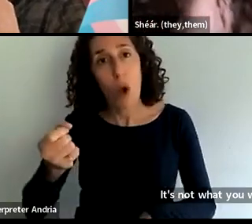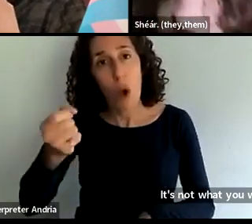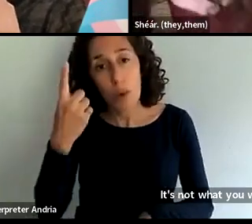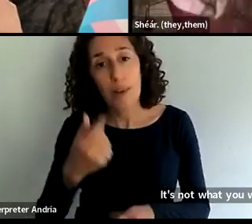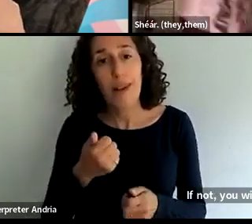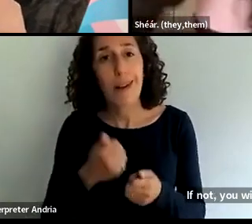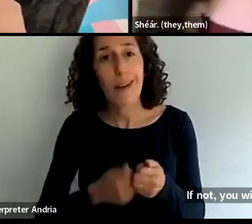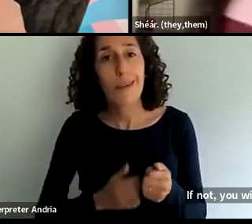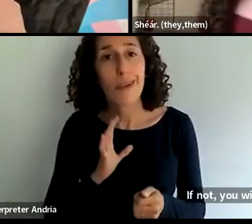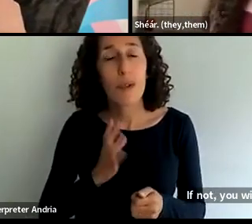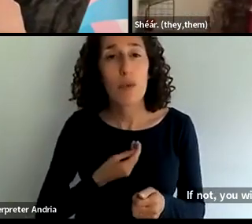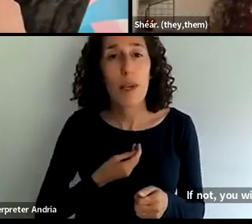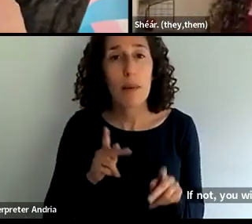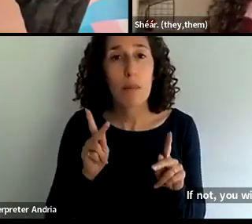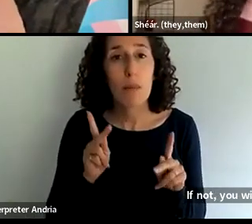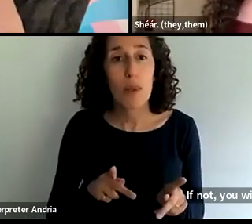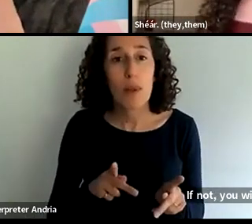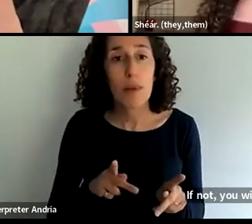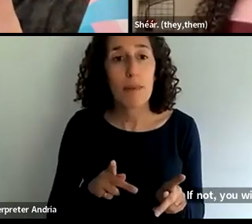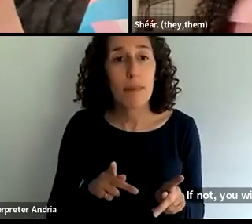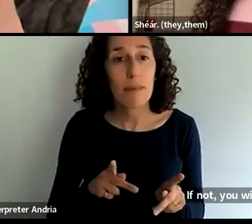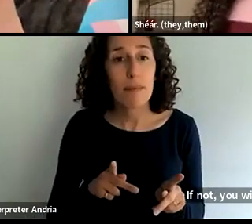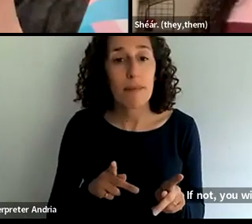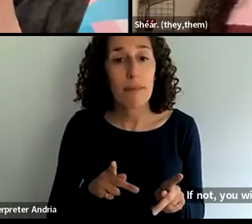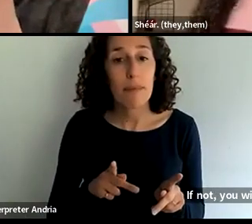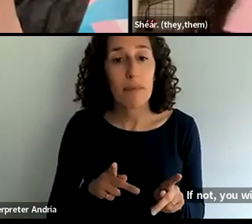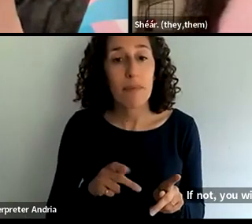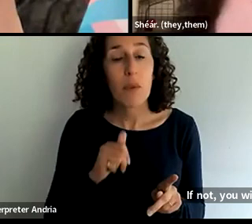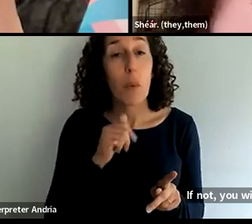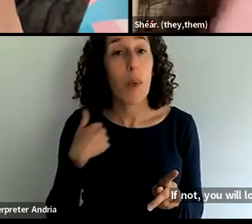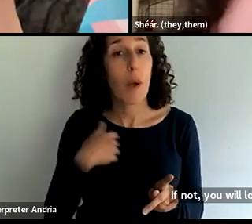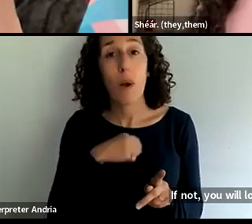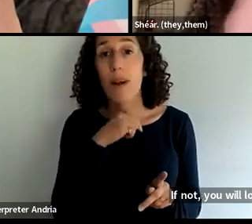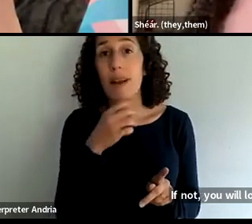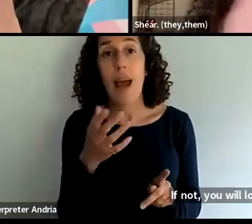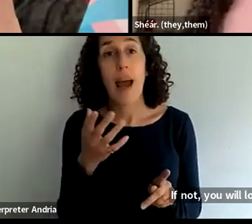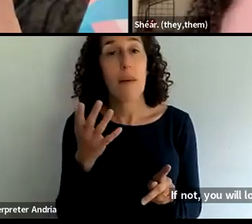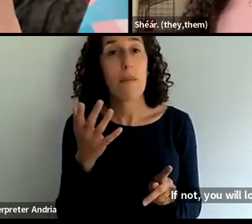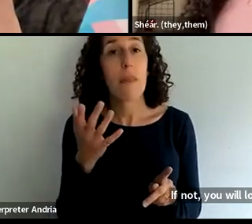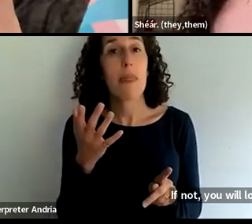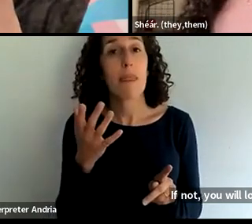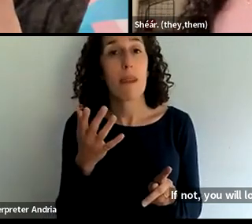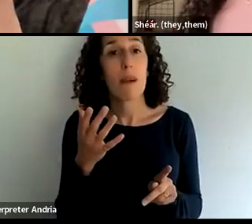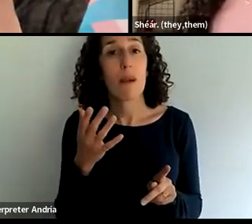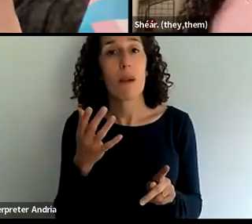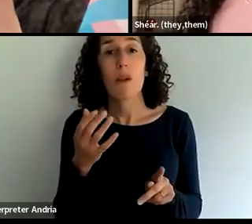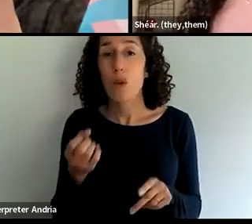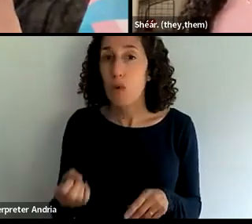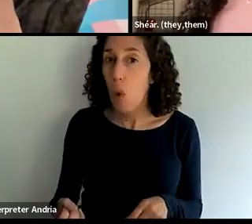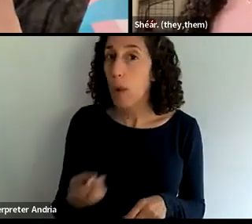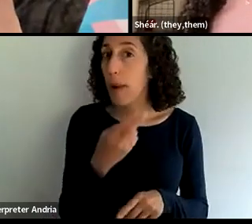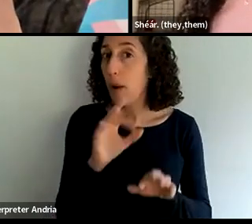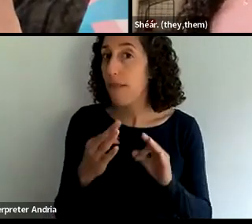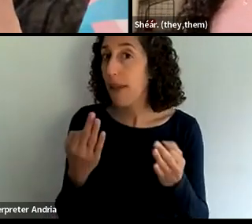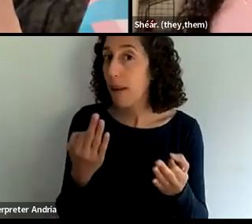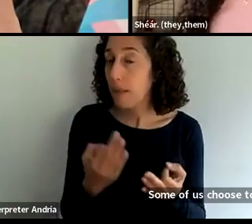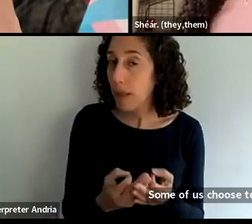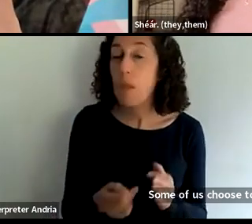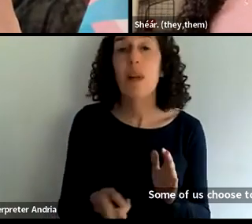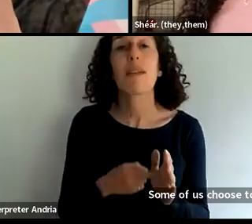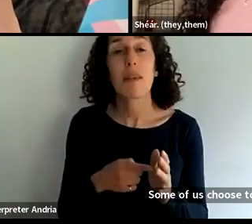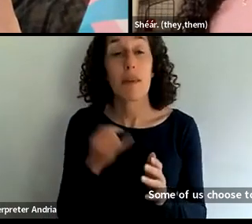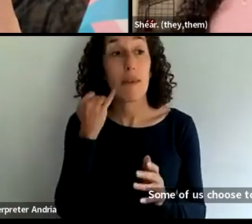trans person is not thrown away. Some of us choose to throw away our families because they will not respect